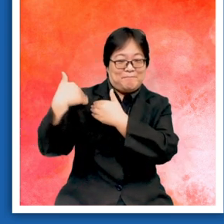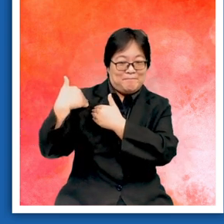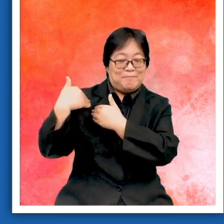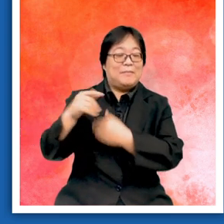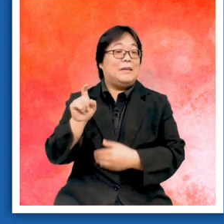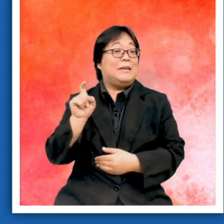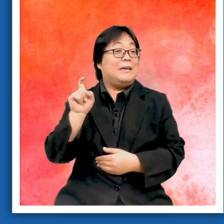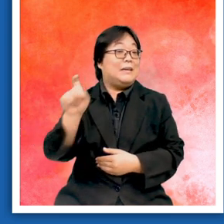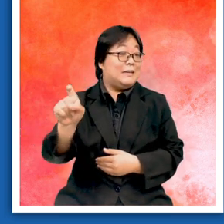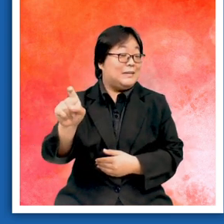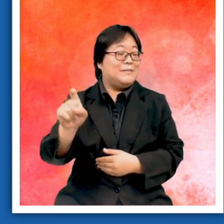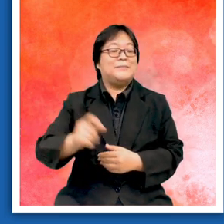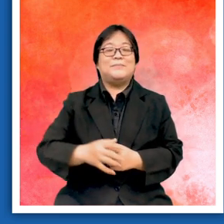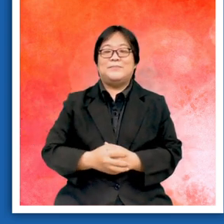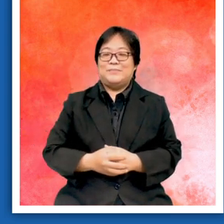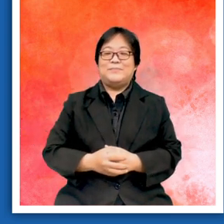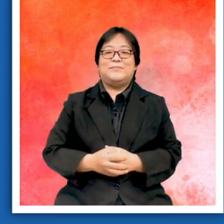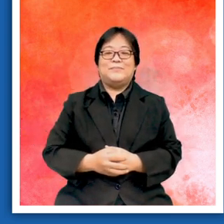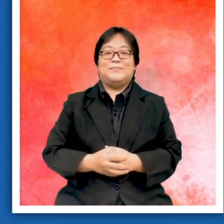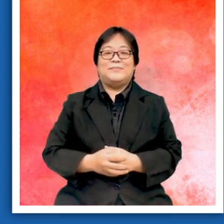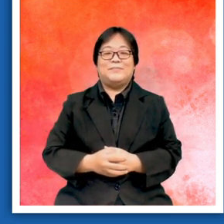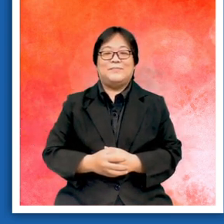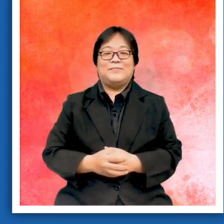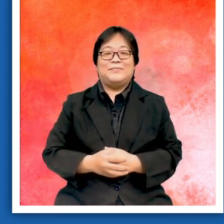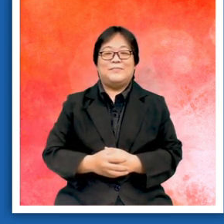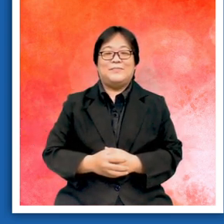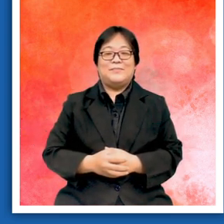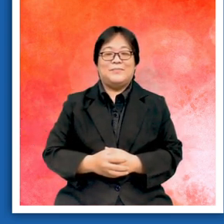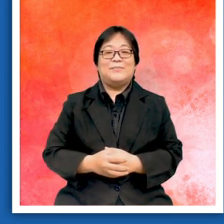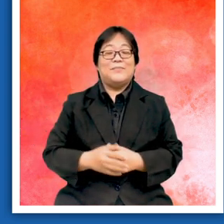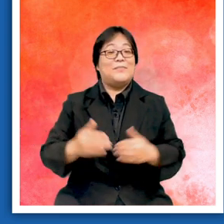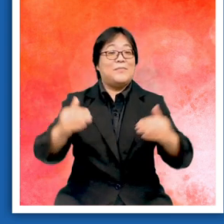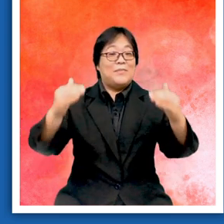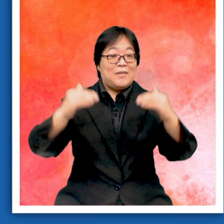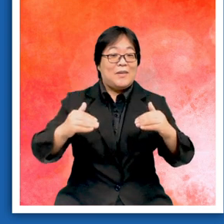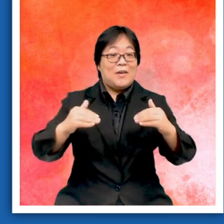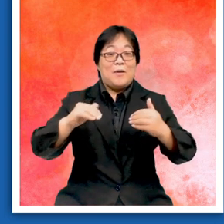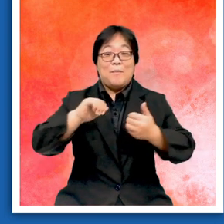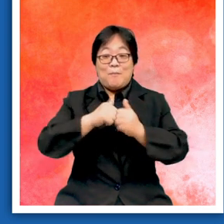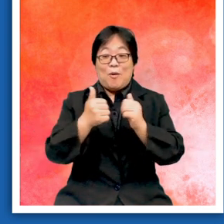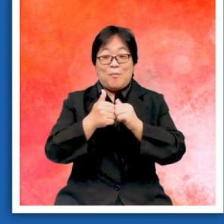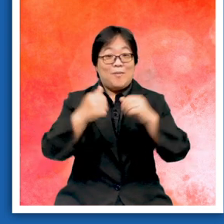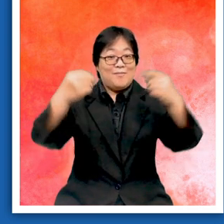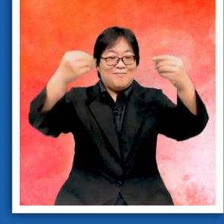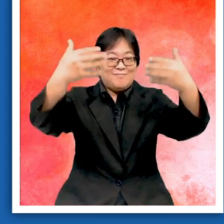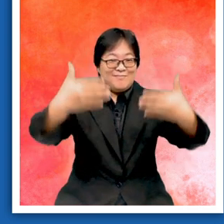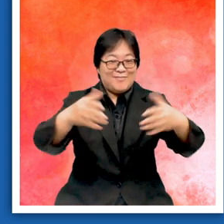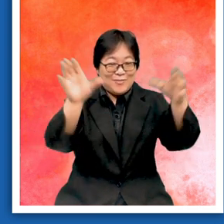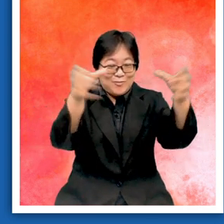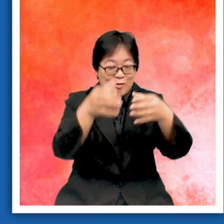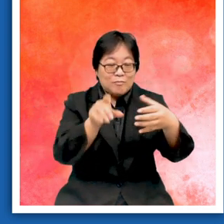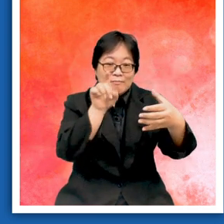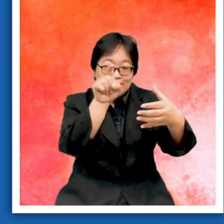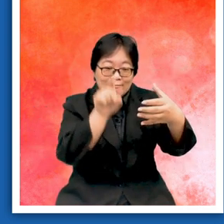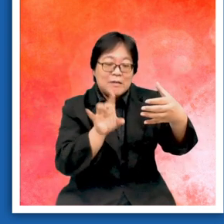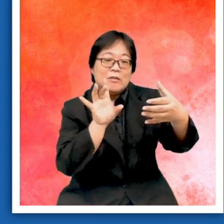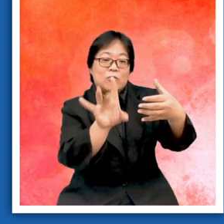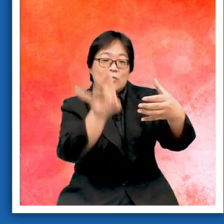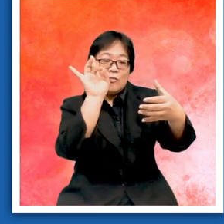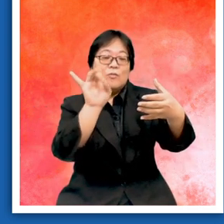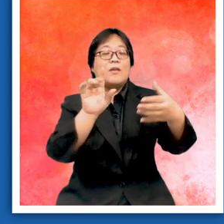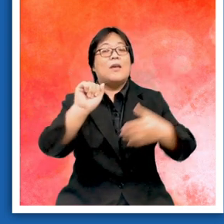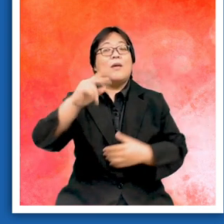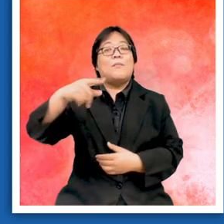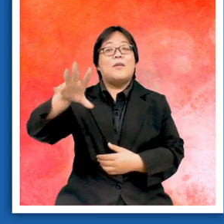PTM. So click on that, and then under problem category, choose